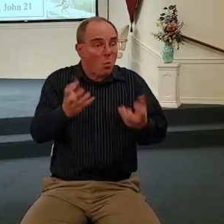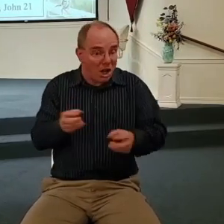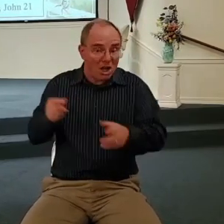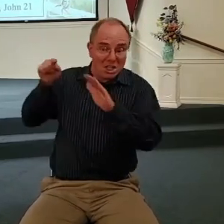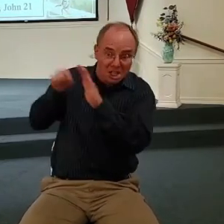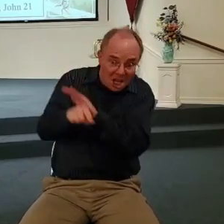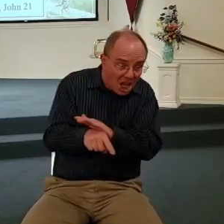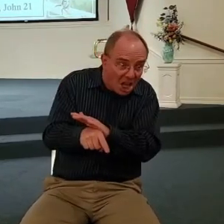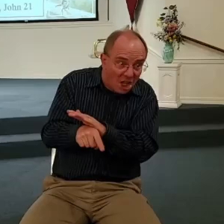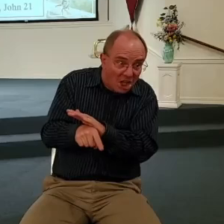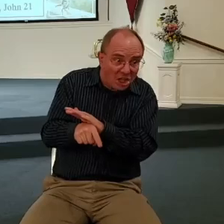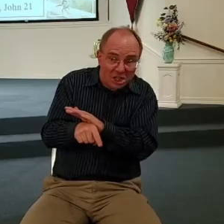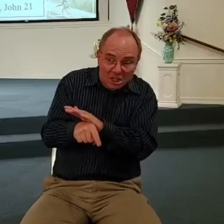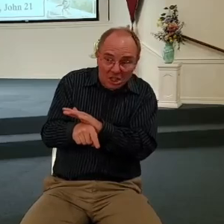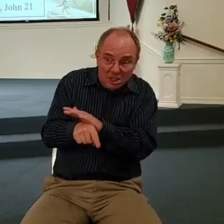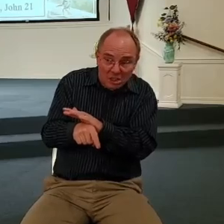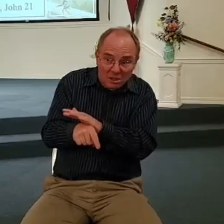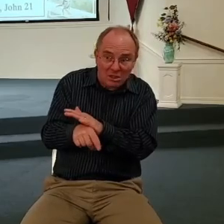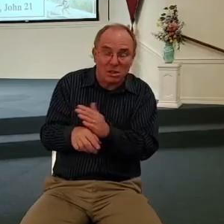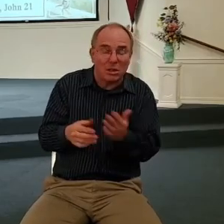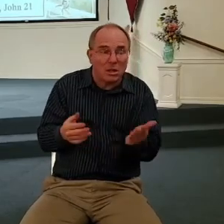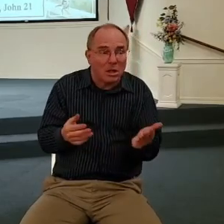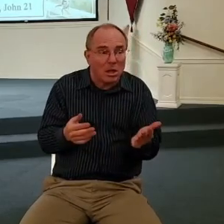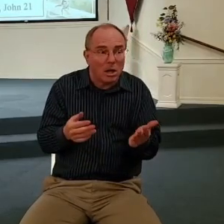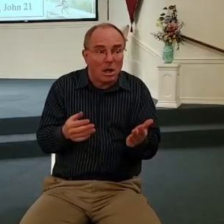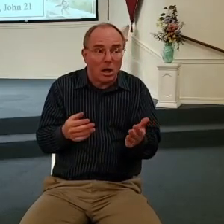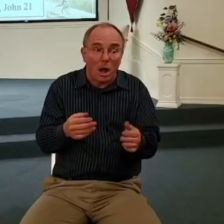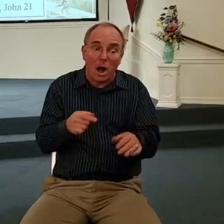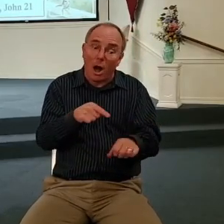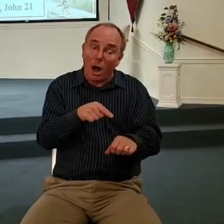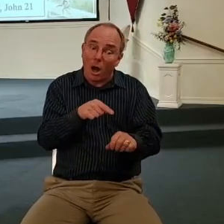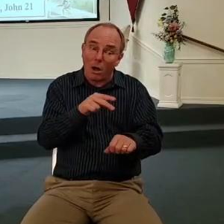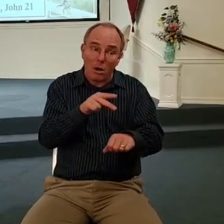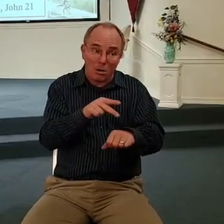Which would leave him in a position where he's committed a crime.